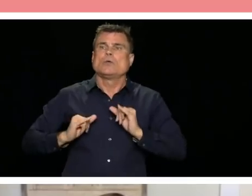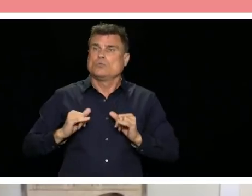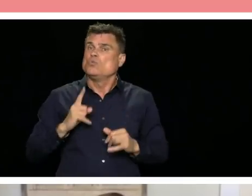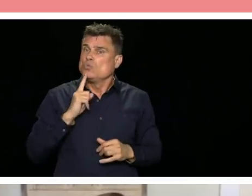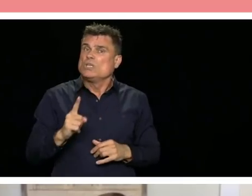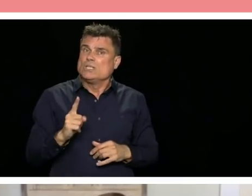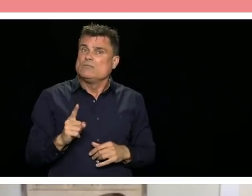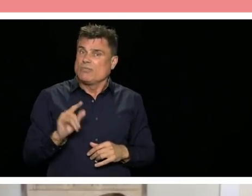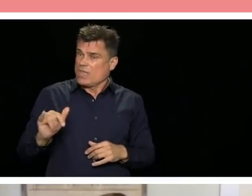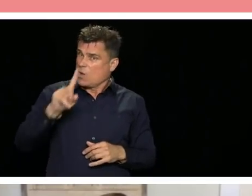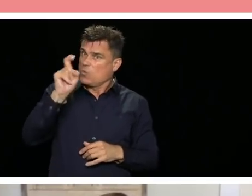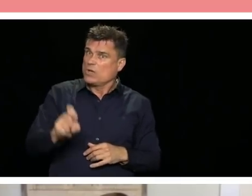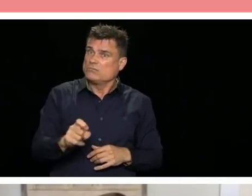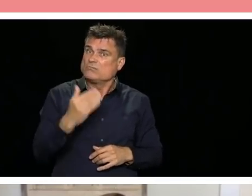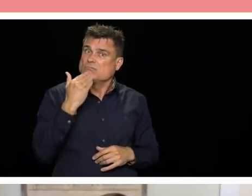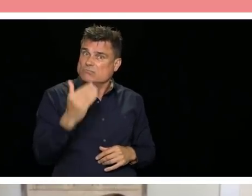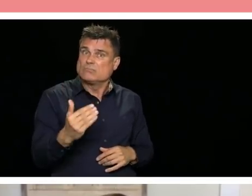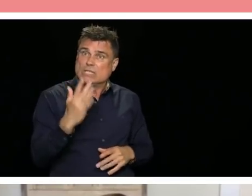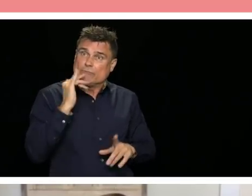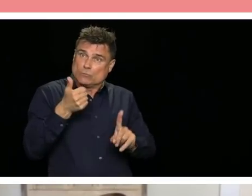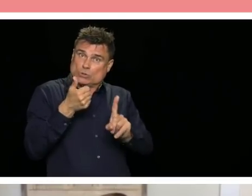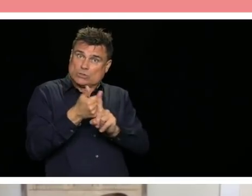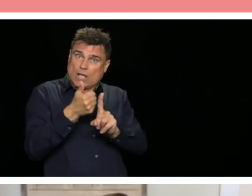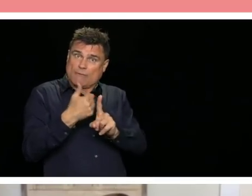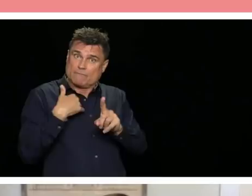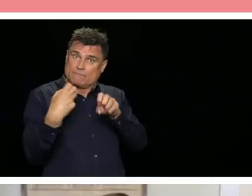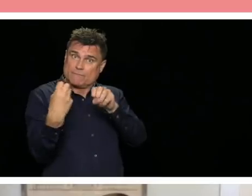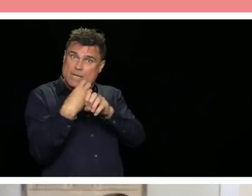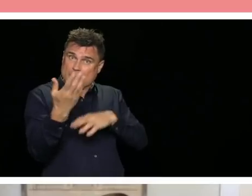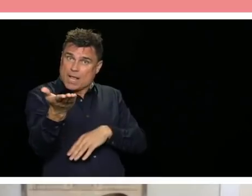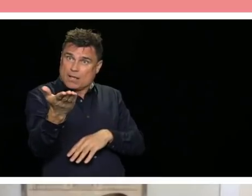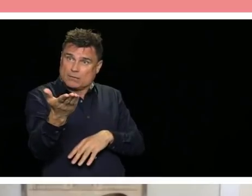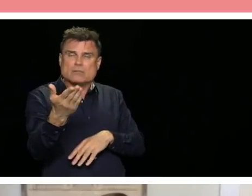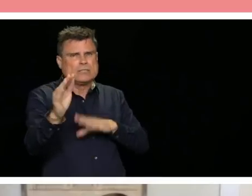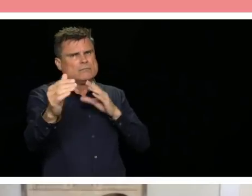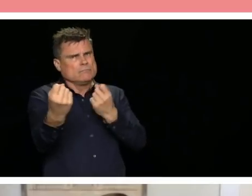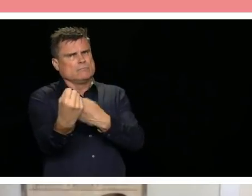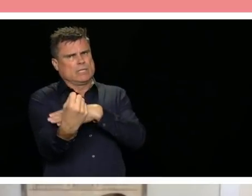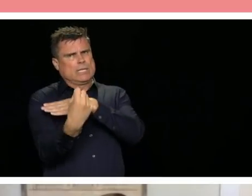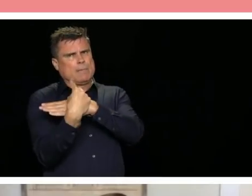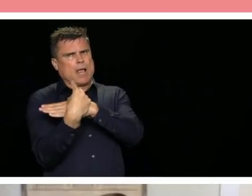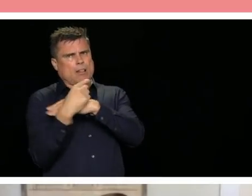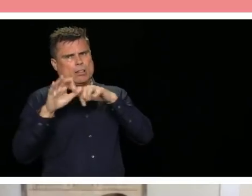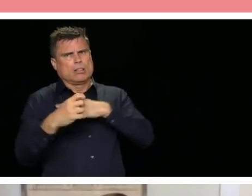us. If you're an early childhood educator or parents, send us an email at